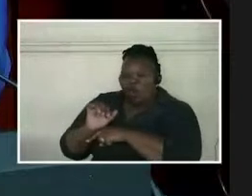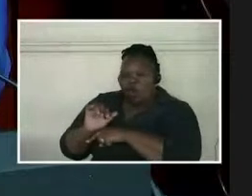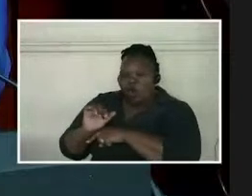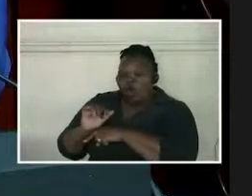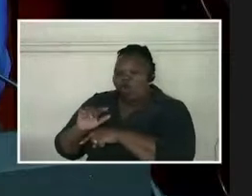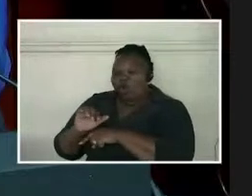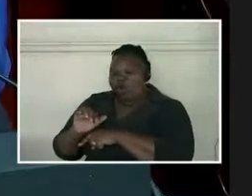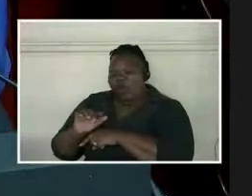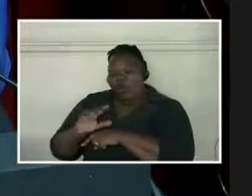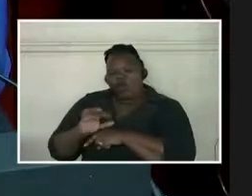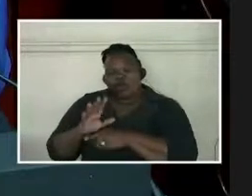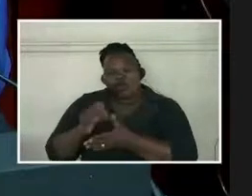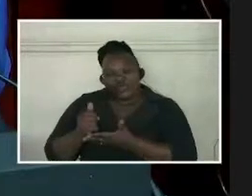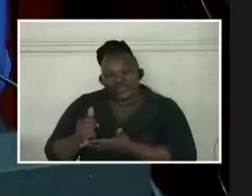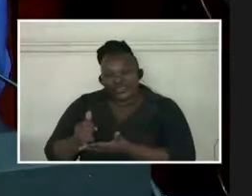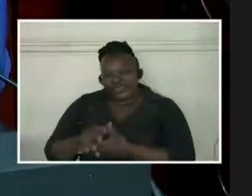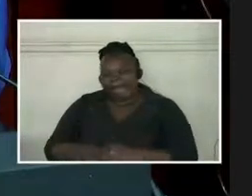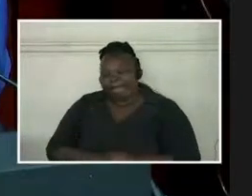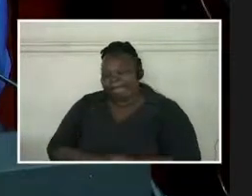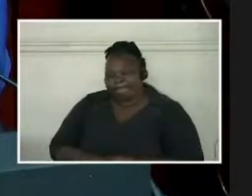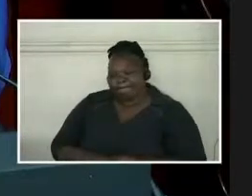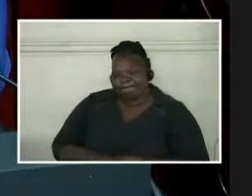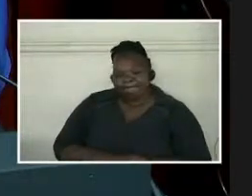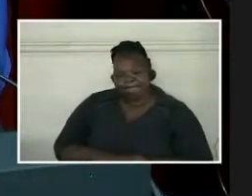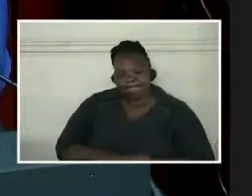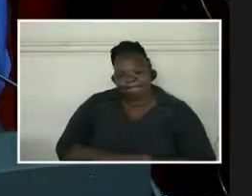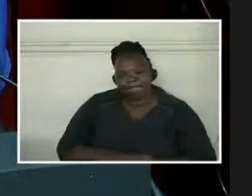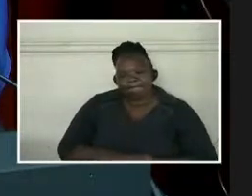it let me